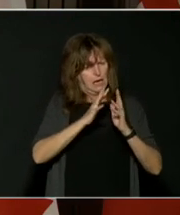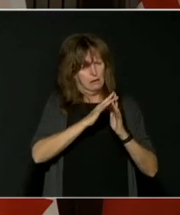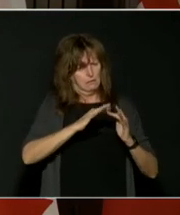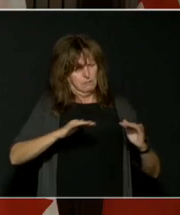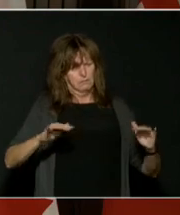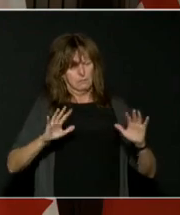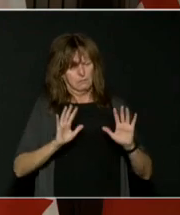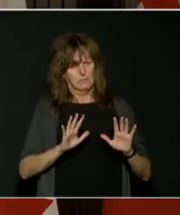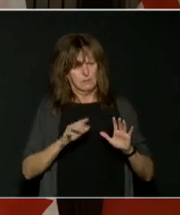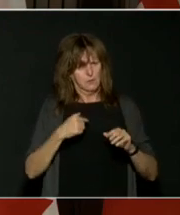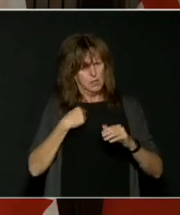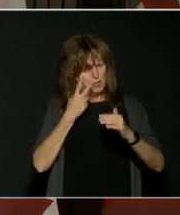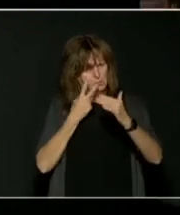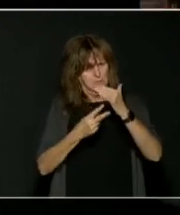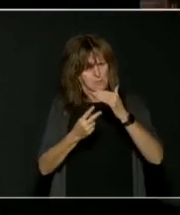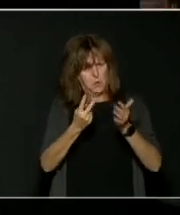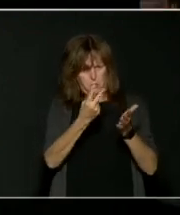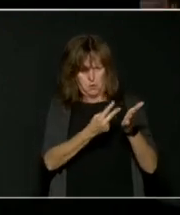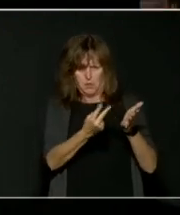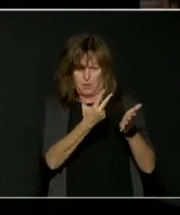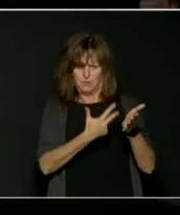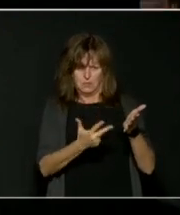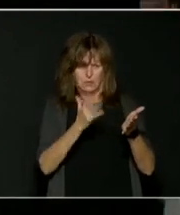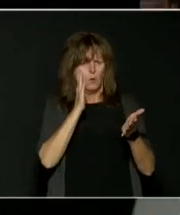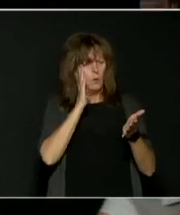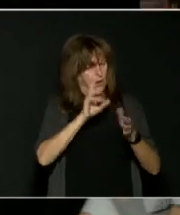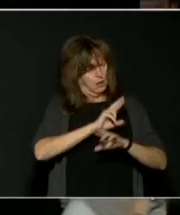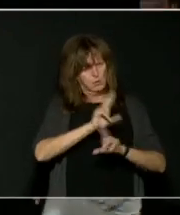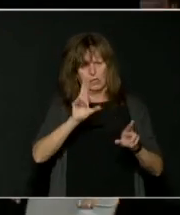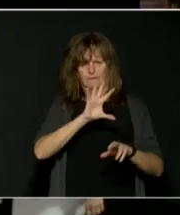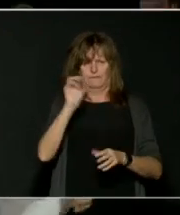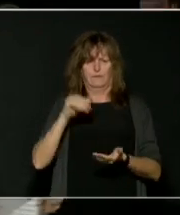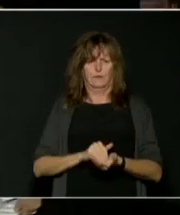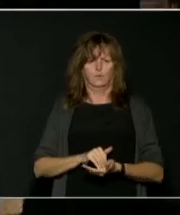weeks. Thank you. Next question.